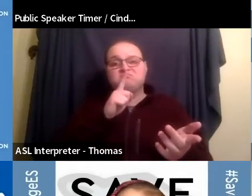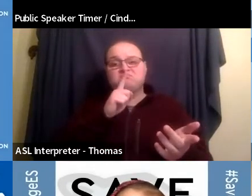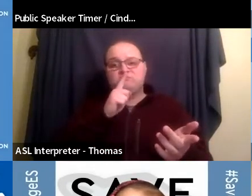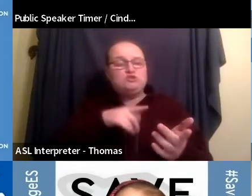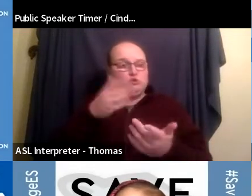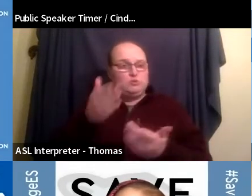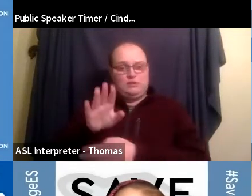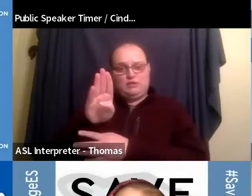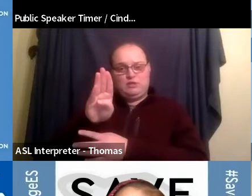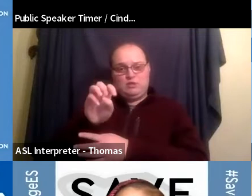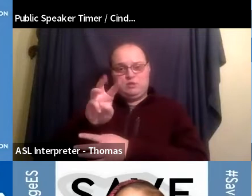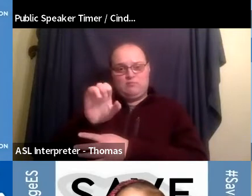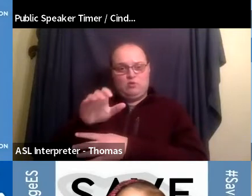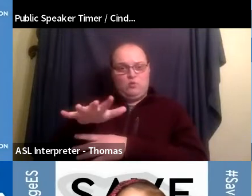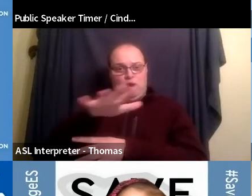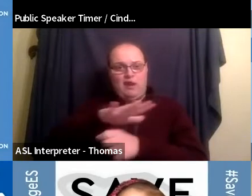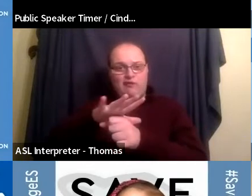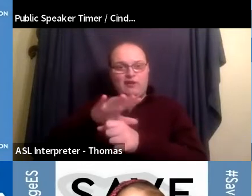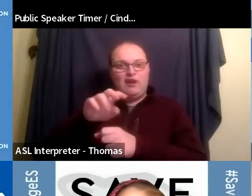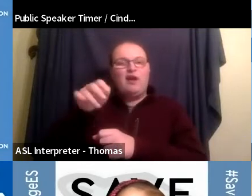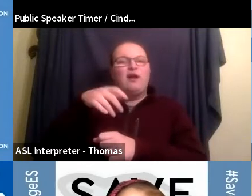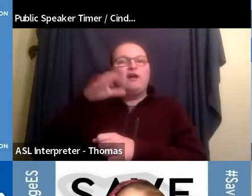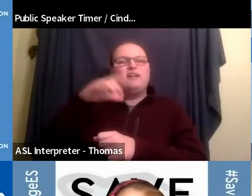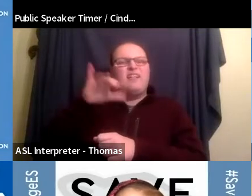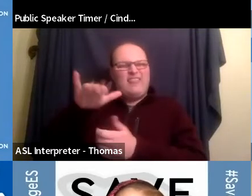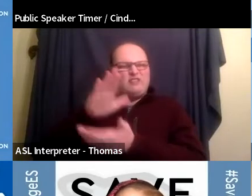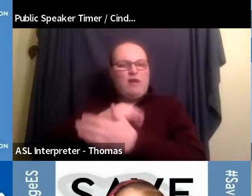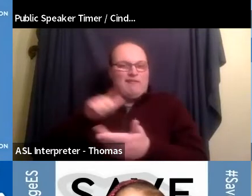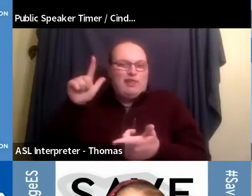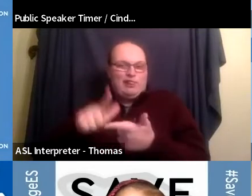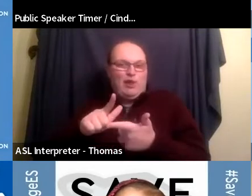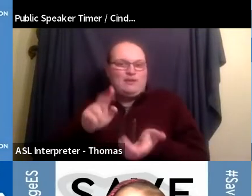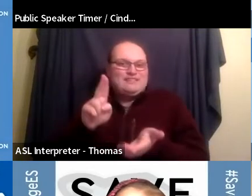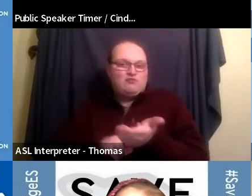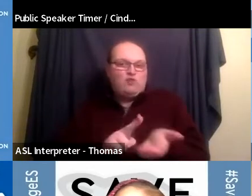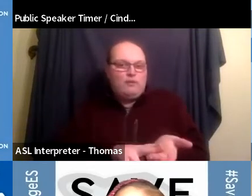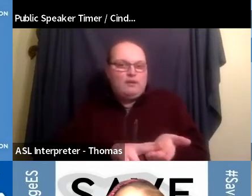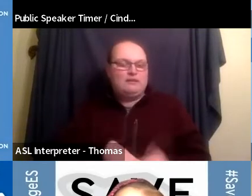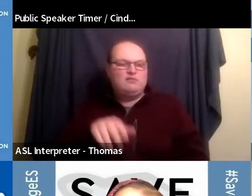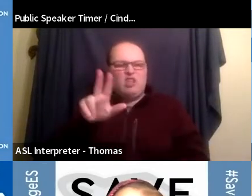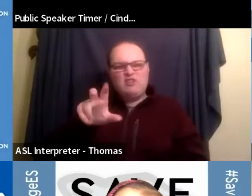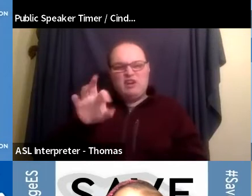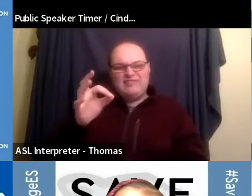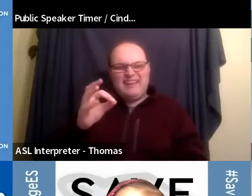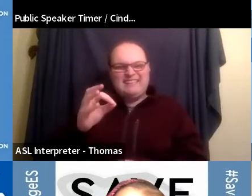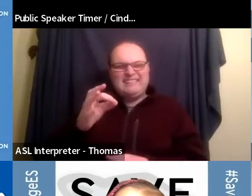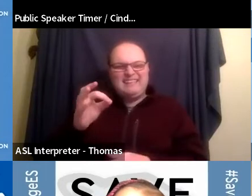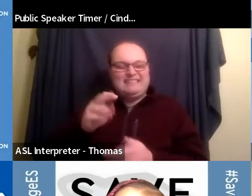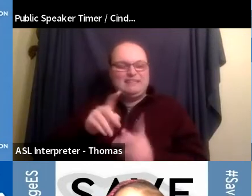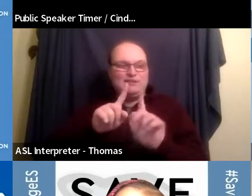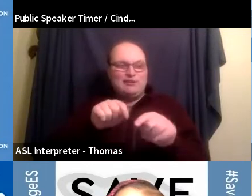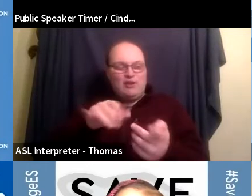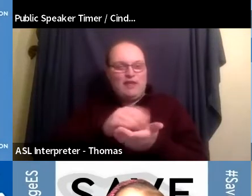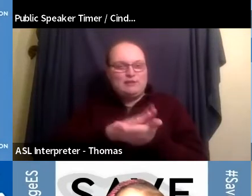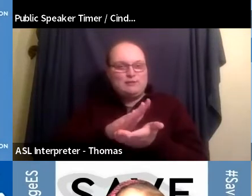Bowie area, Pointer Ridge has the lowest enrollment. At present, a total of 319 students are enrolled there. Our school enrollment